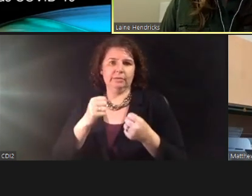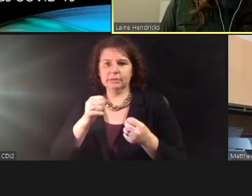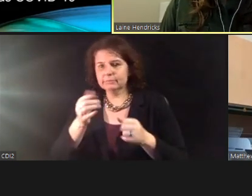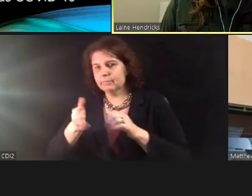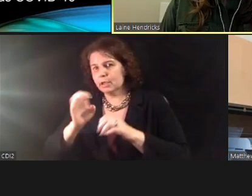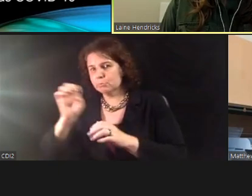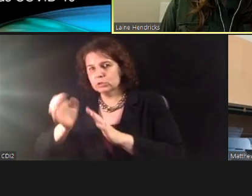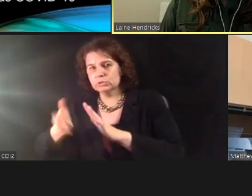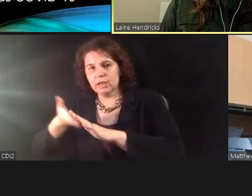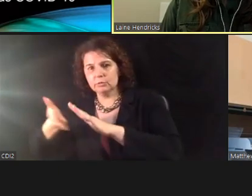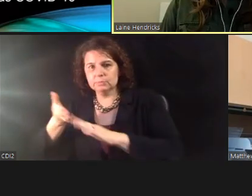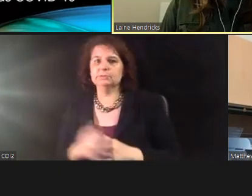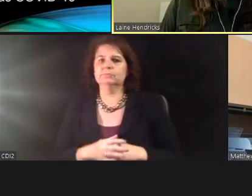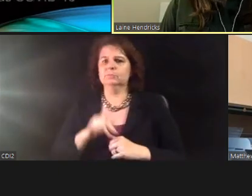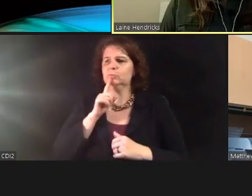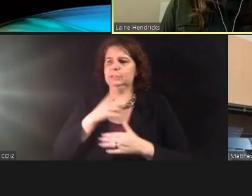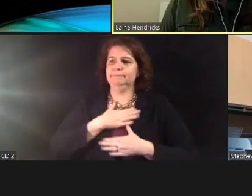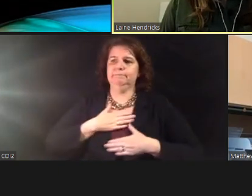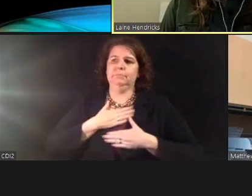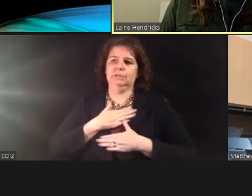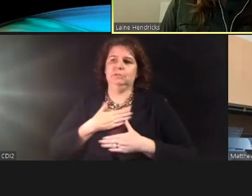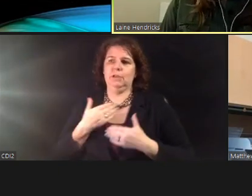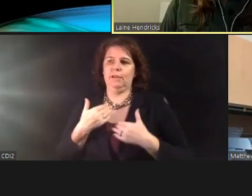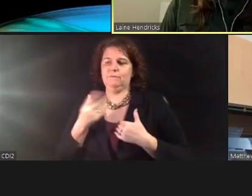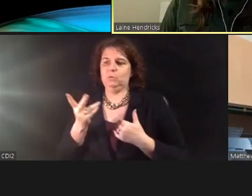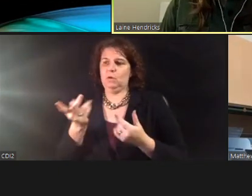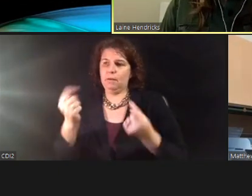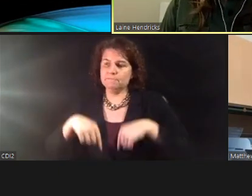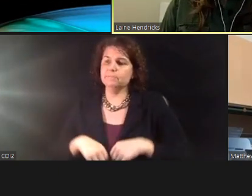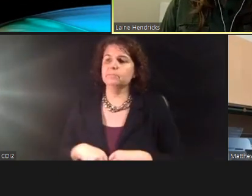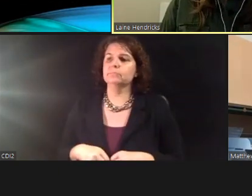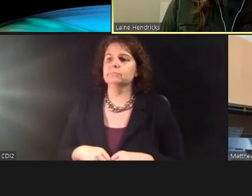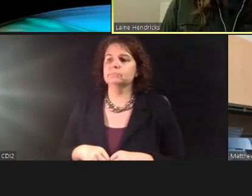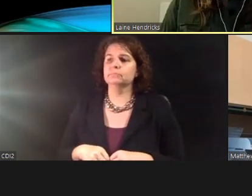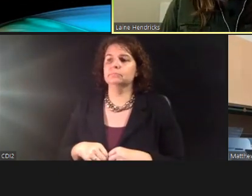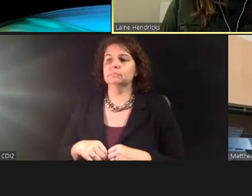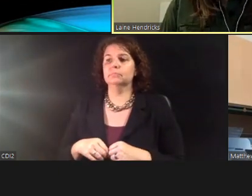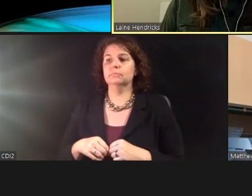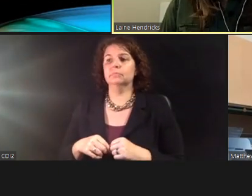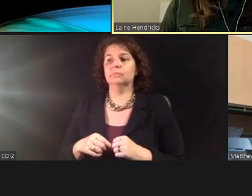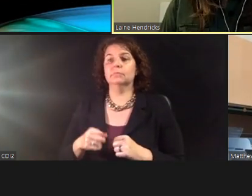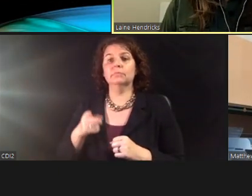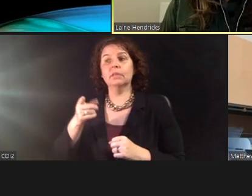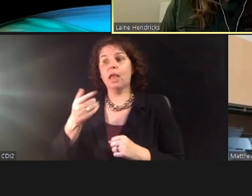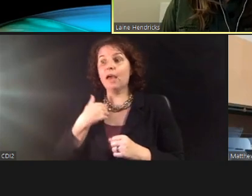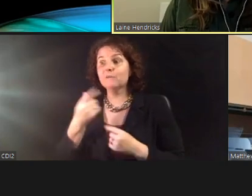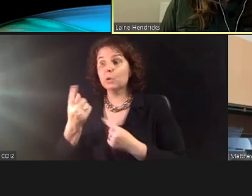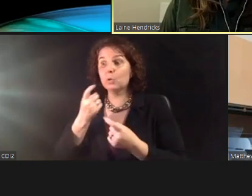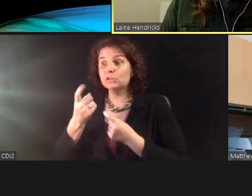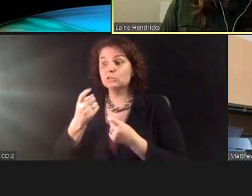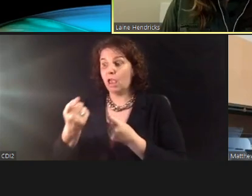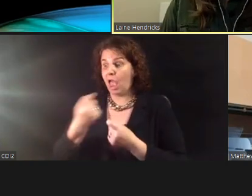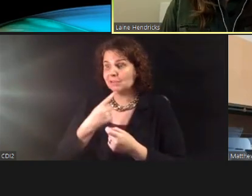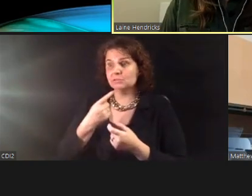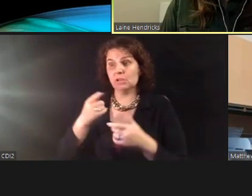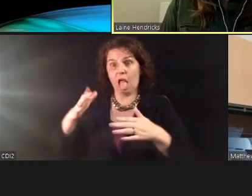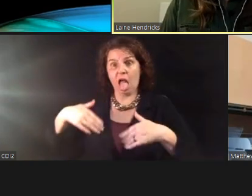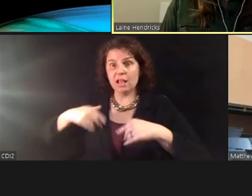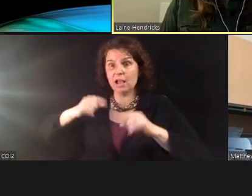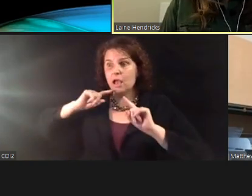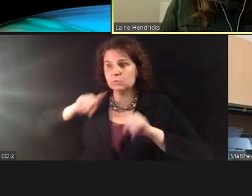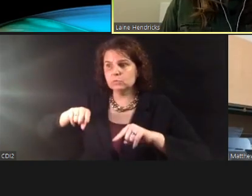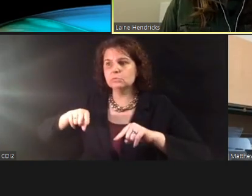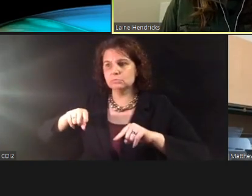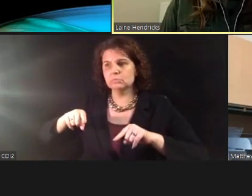public. If any of you submitted questions and they were not answered, feel free to reach out to